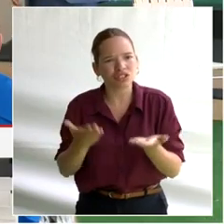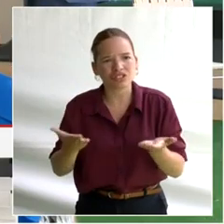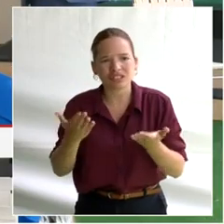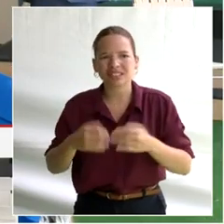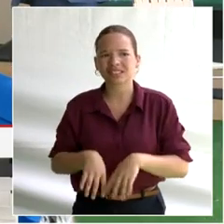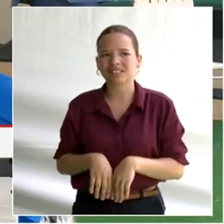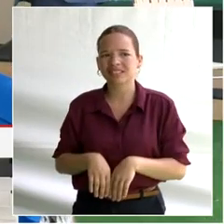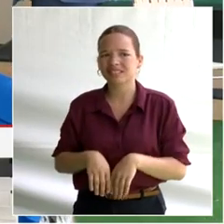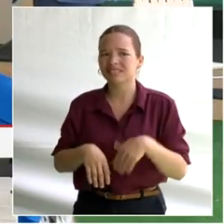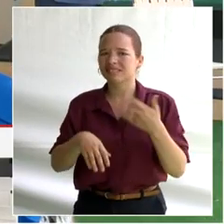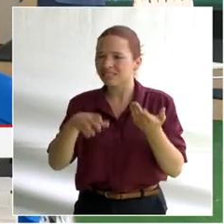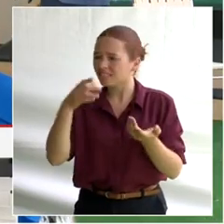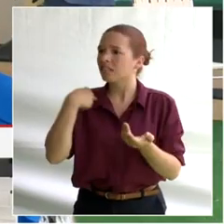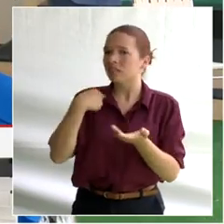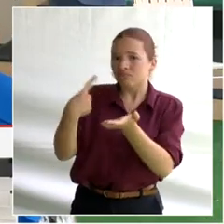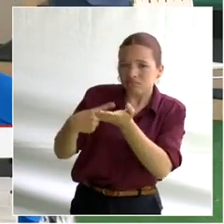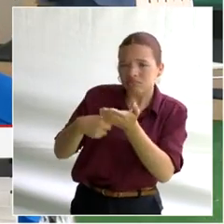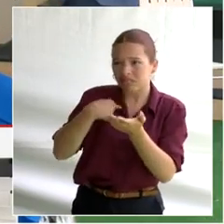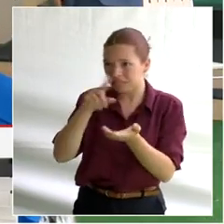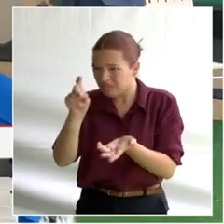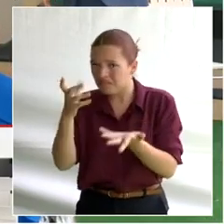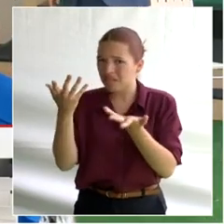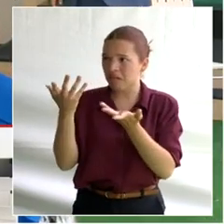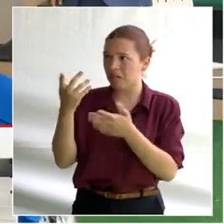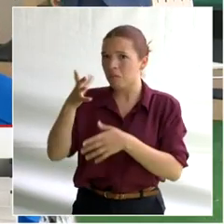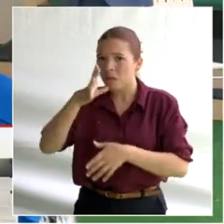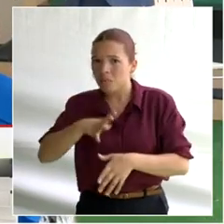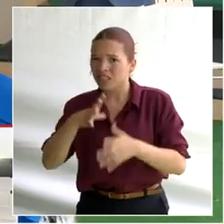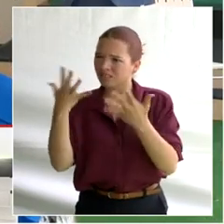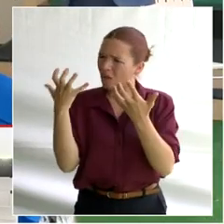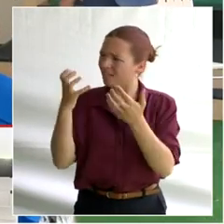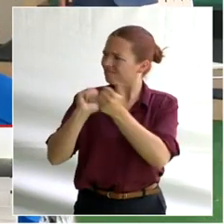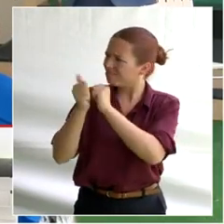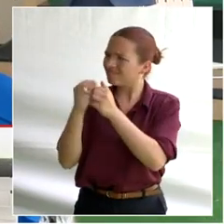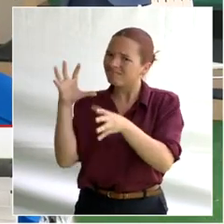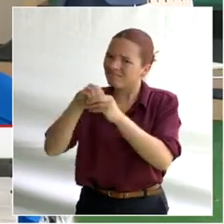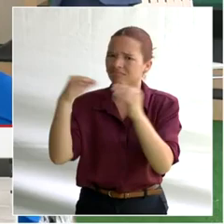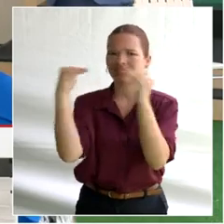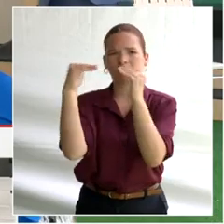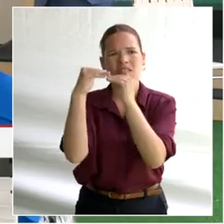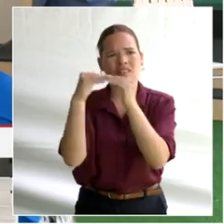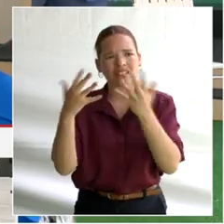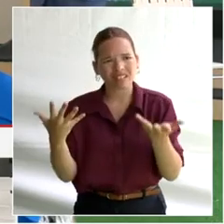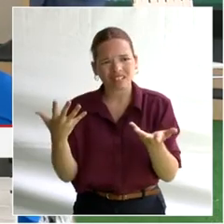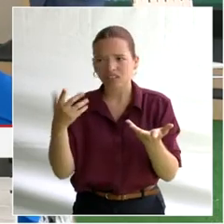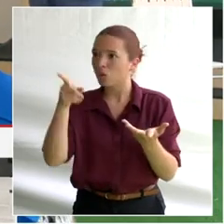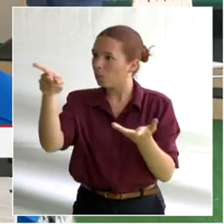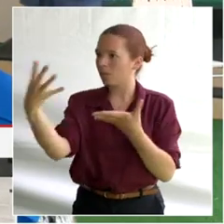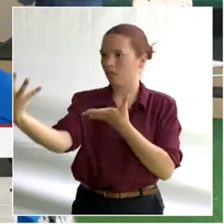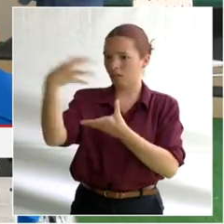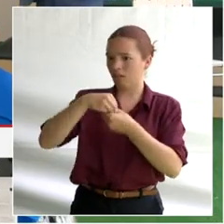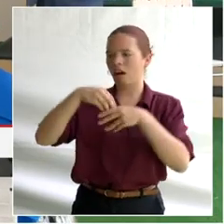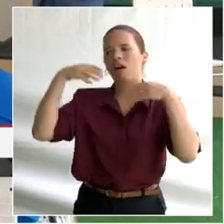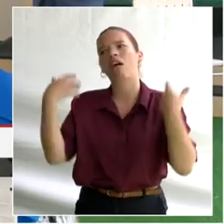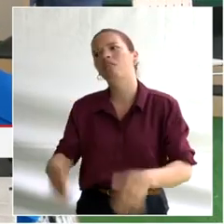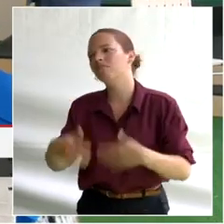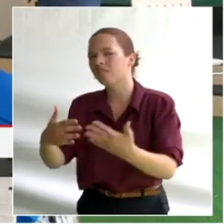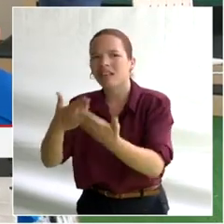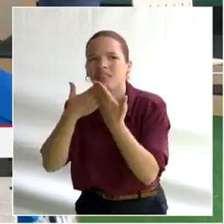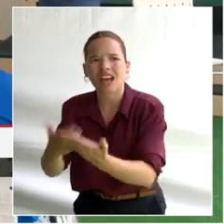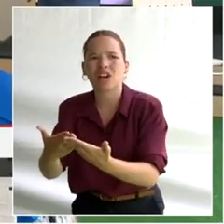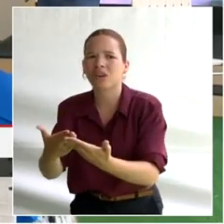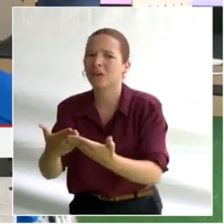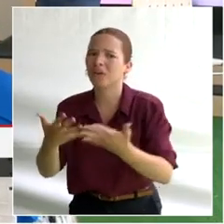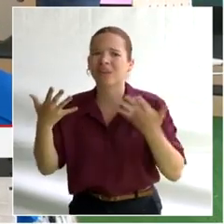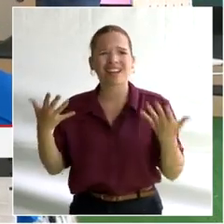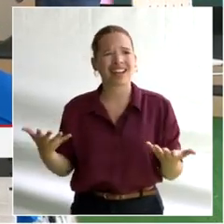that possible. So Angie and Ash Ricks and the rest of your team, thank you so much. Thanks. And there's going to be too many people to thank, and